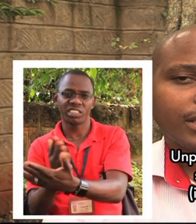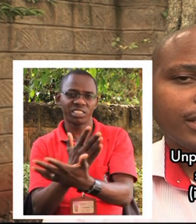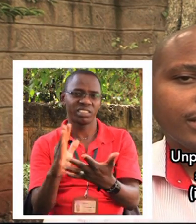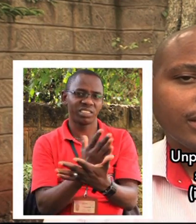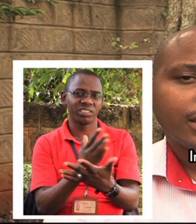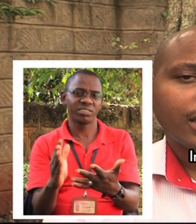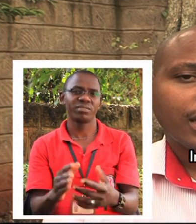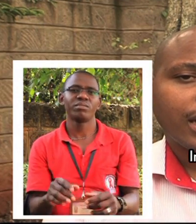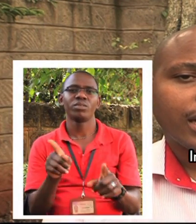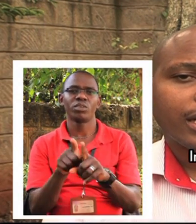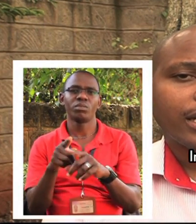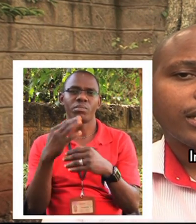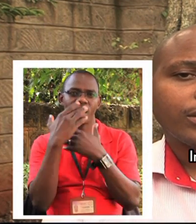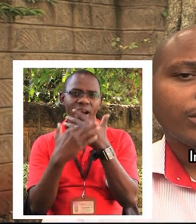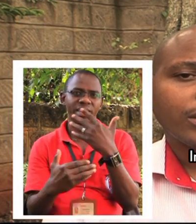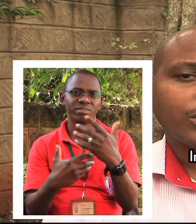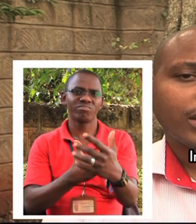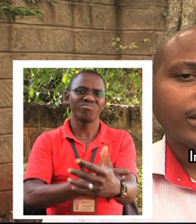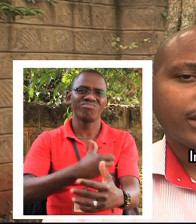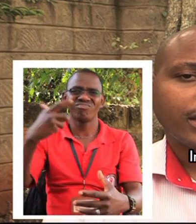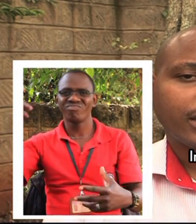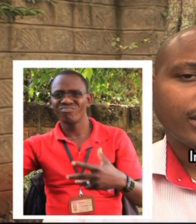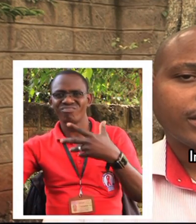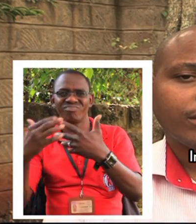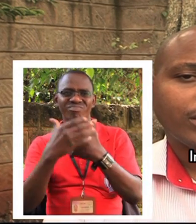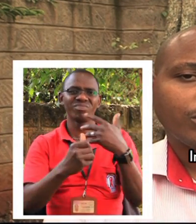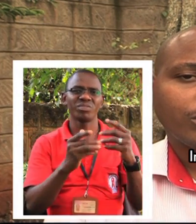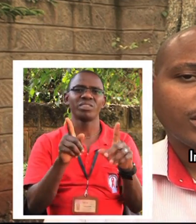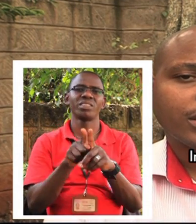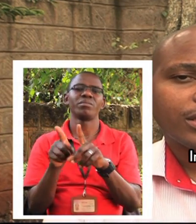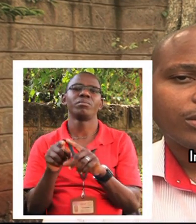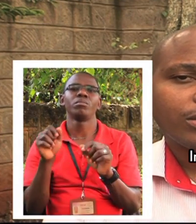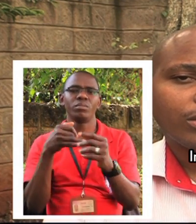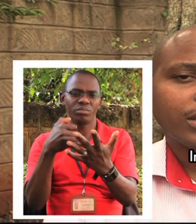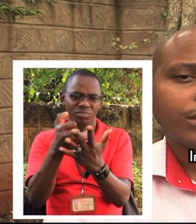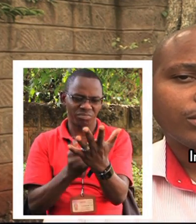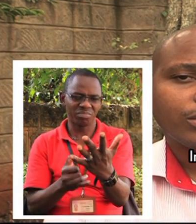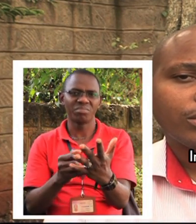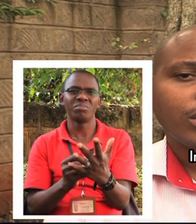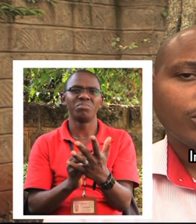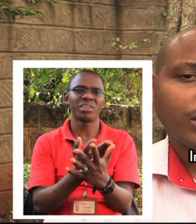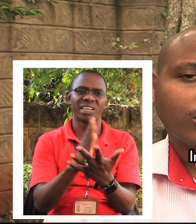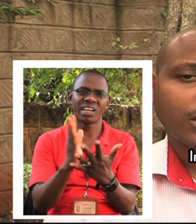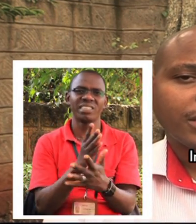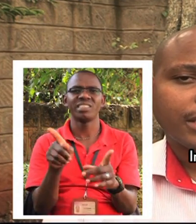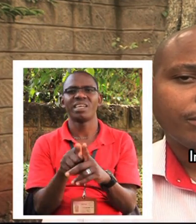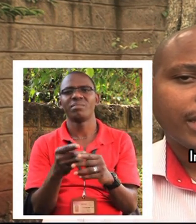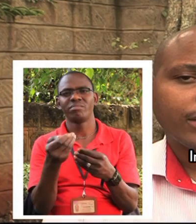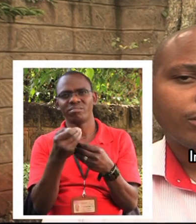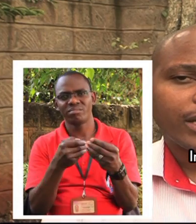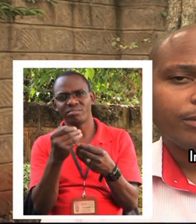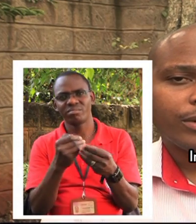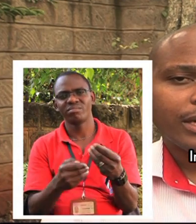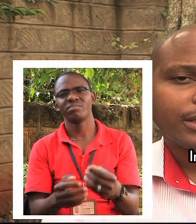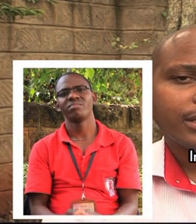is infected. You can also get HIV through injection or transfusion with contaminated blood